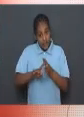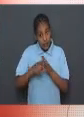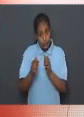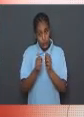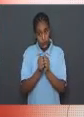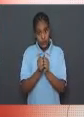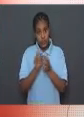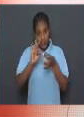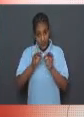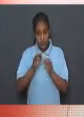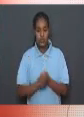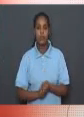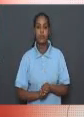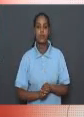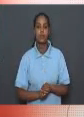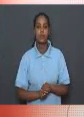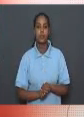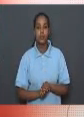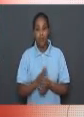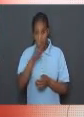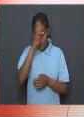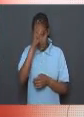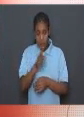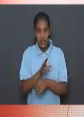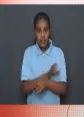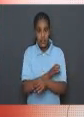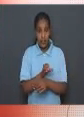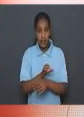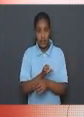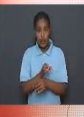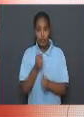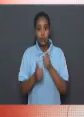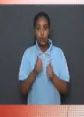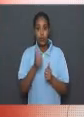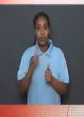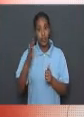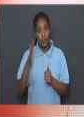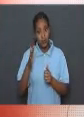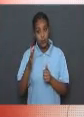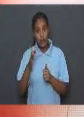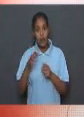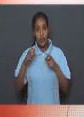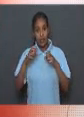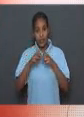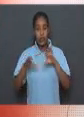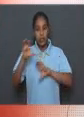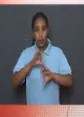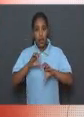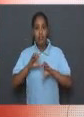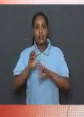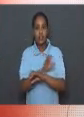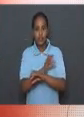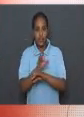with its definition. A voltaic cell, which is a type of electrochemical